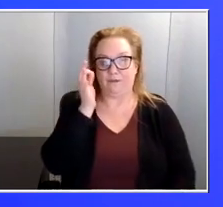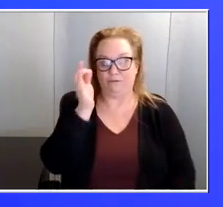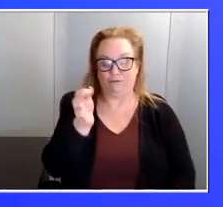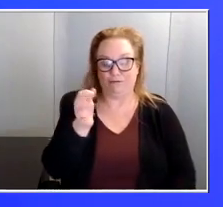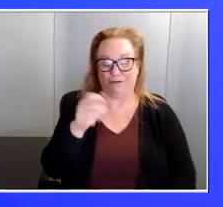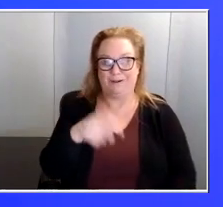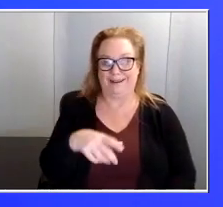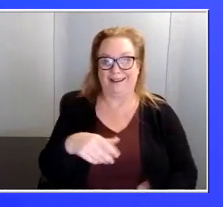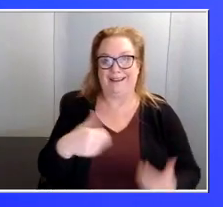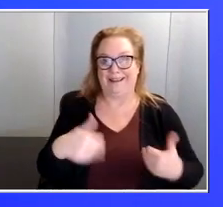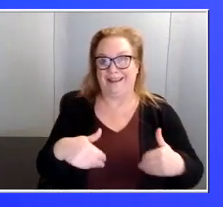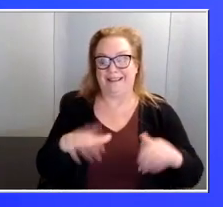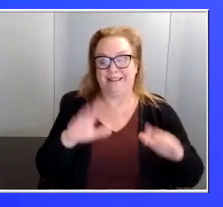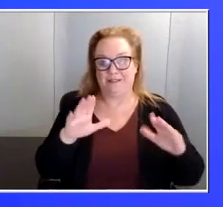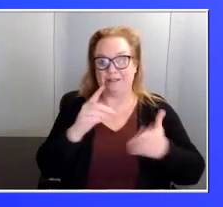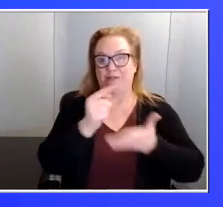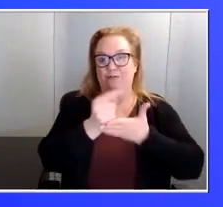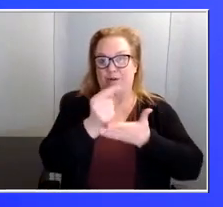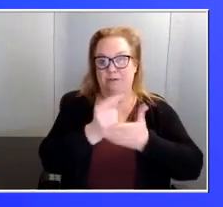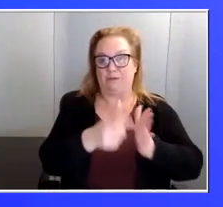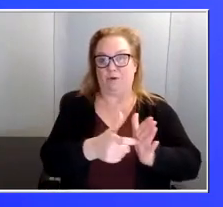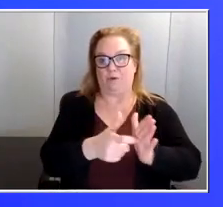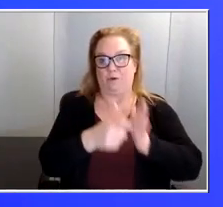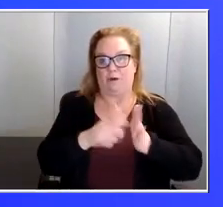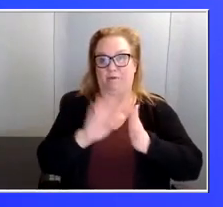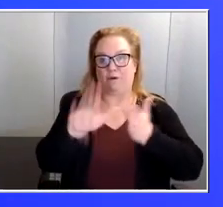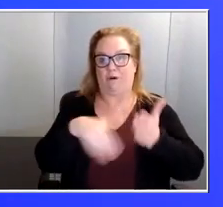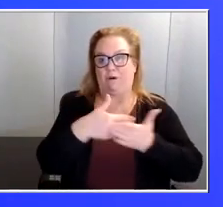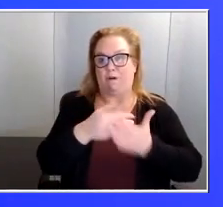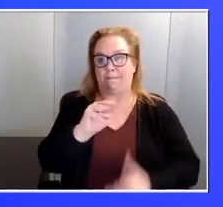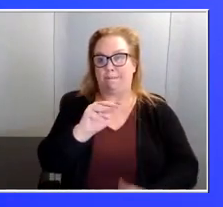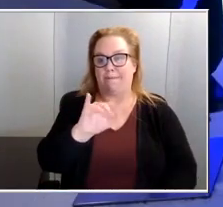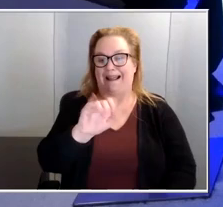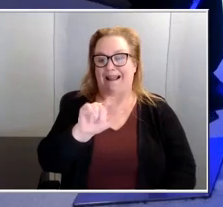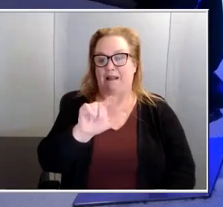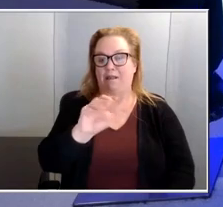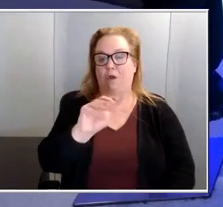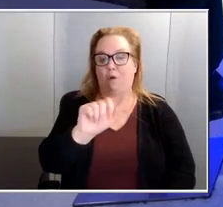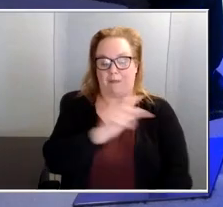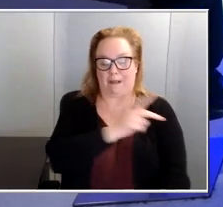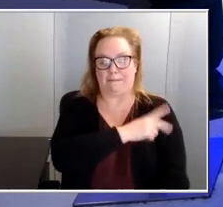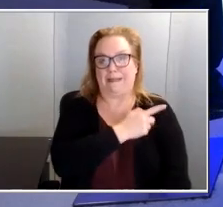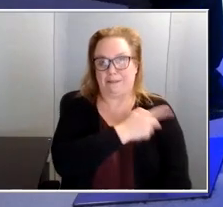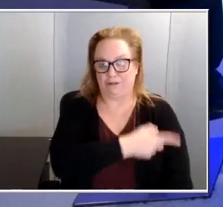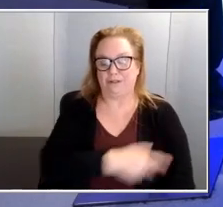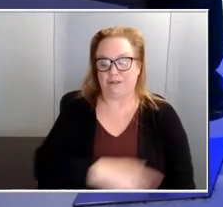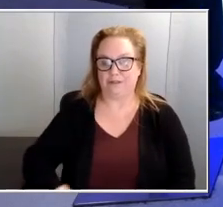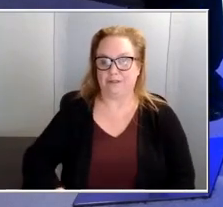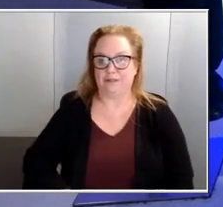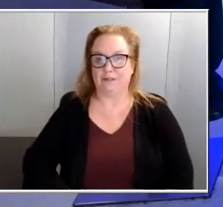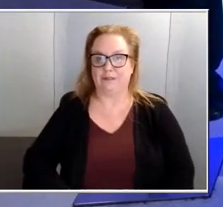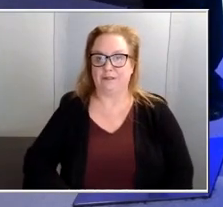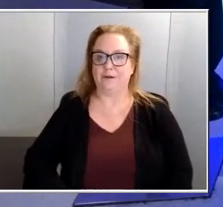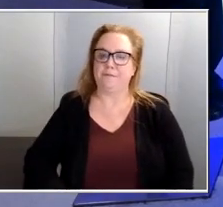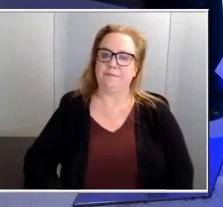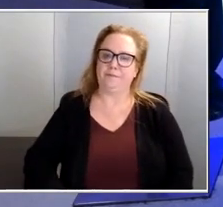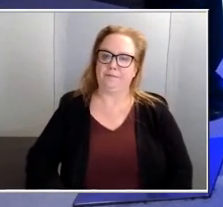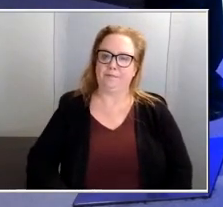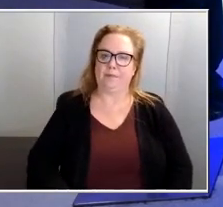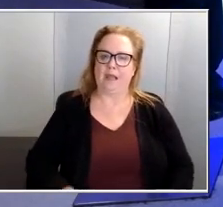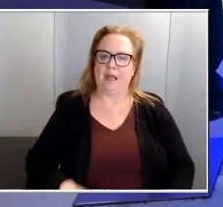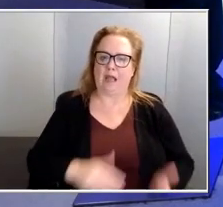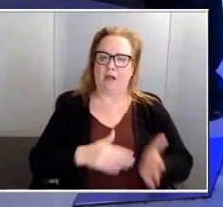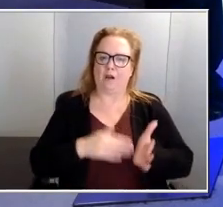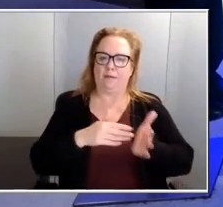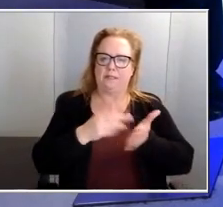be some, these treatments are going to be required for all myeloma patients to receive. That'll be awesome. Dr. Burke, how common is it to fail multiple